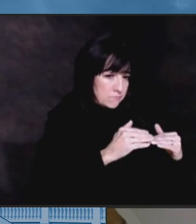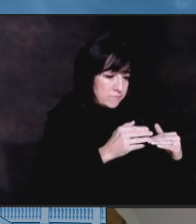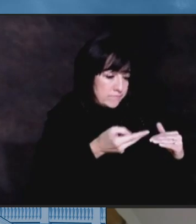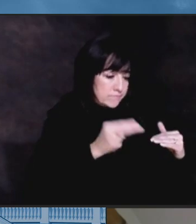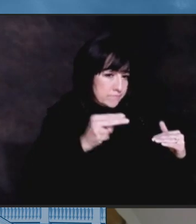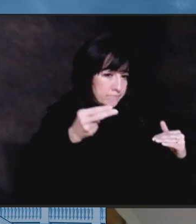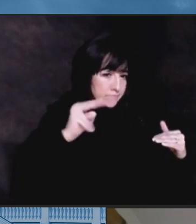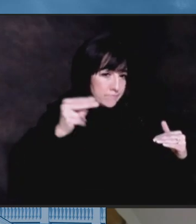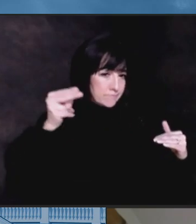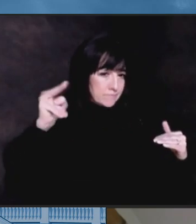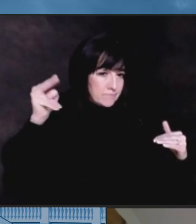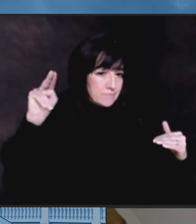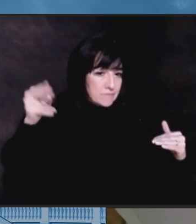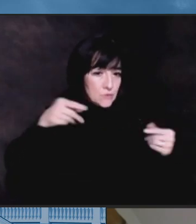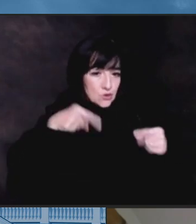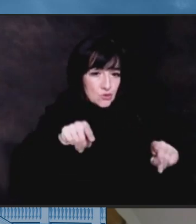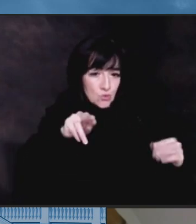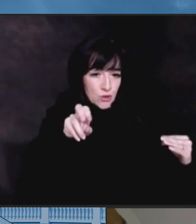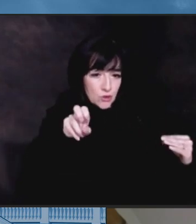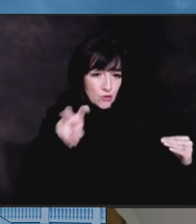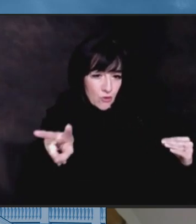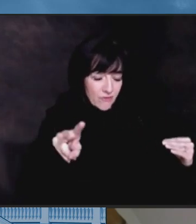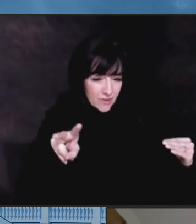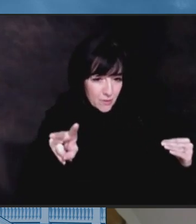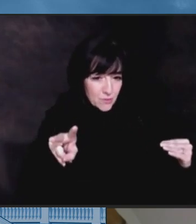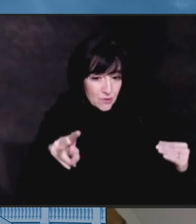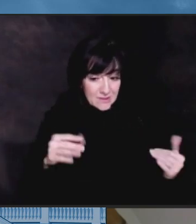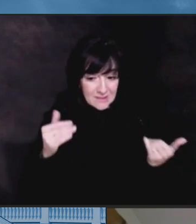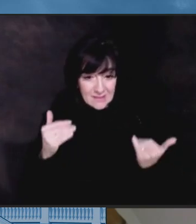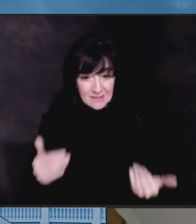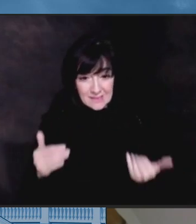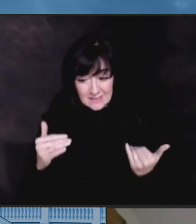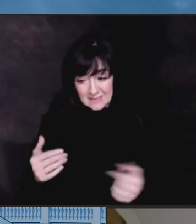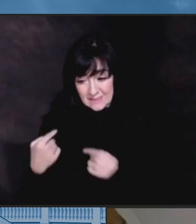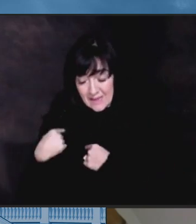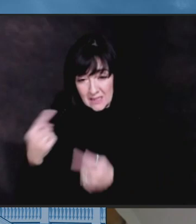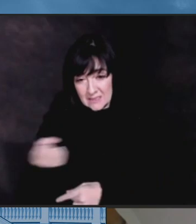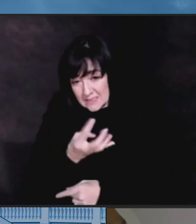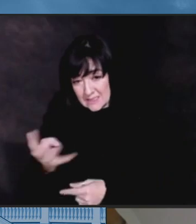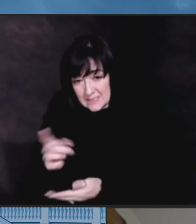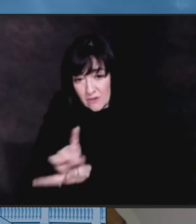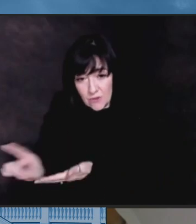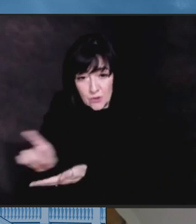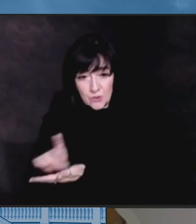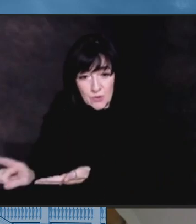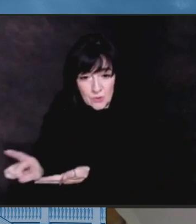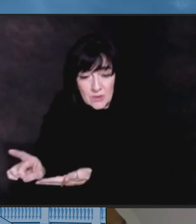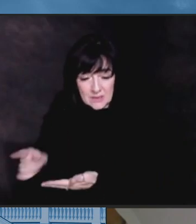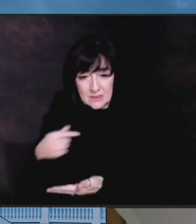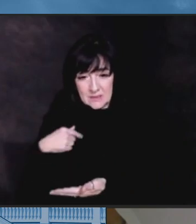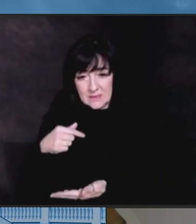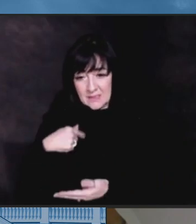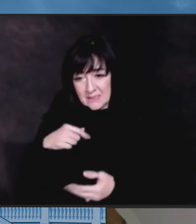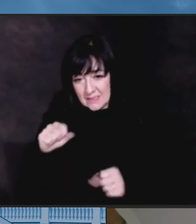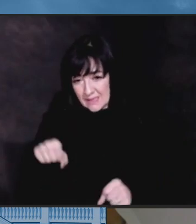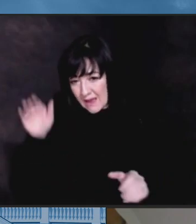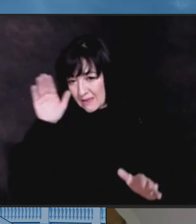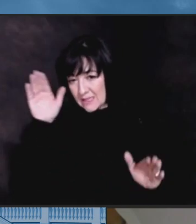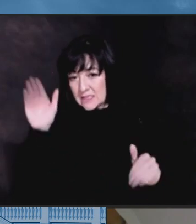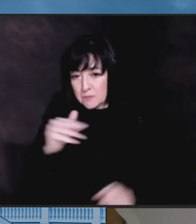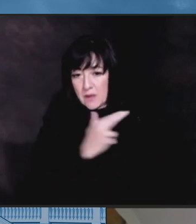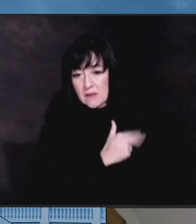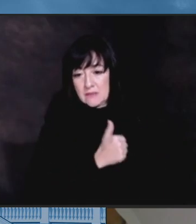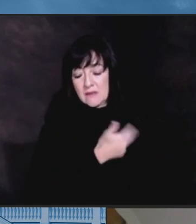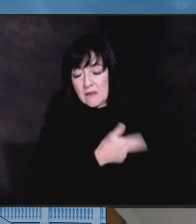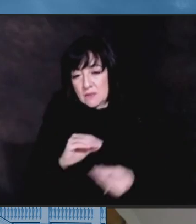cases on a day-to-day basis now and for the last several weeks, we can expect that hospitalization number to continue to